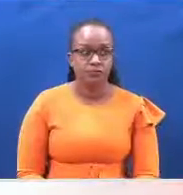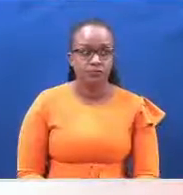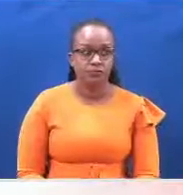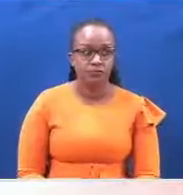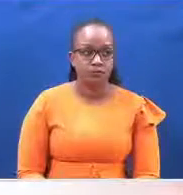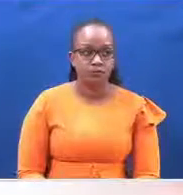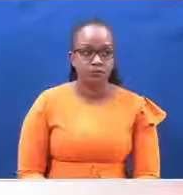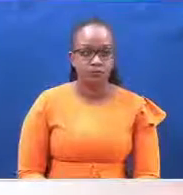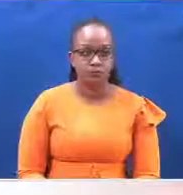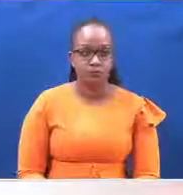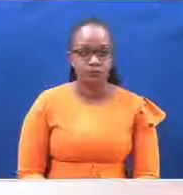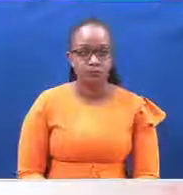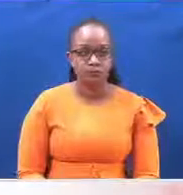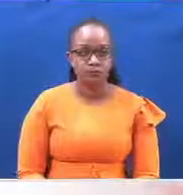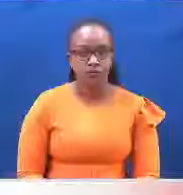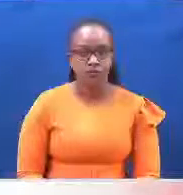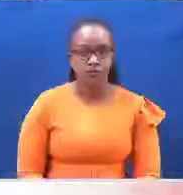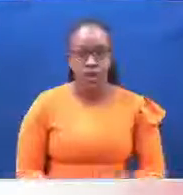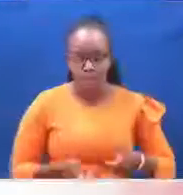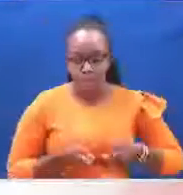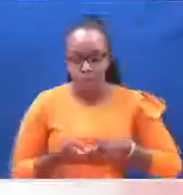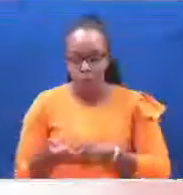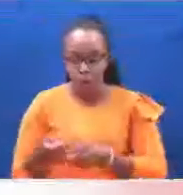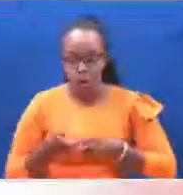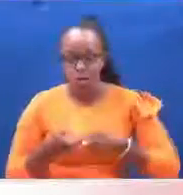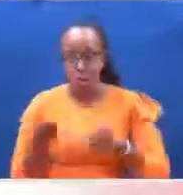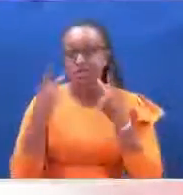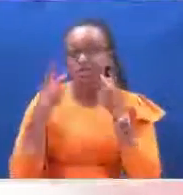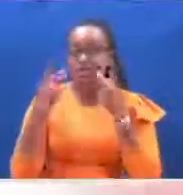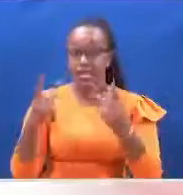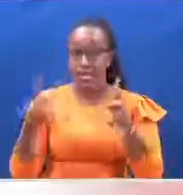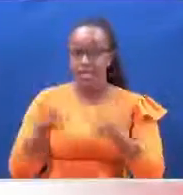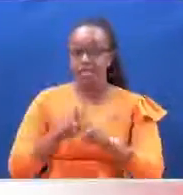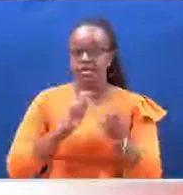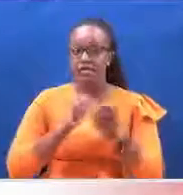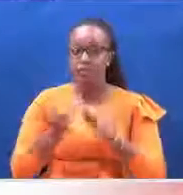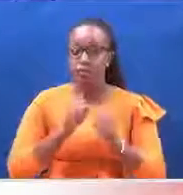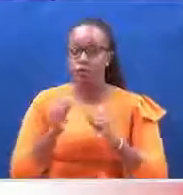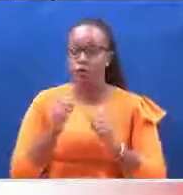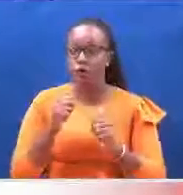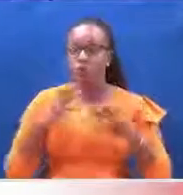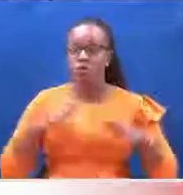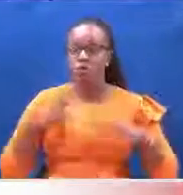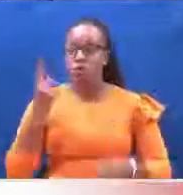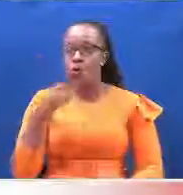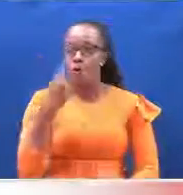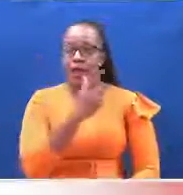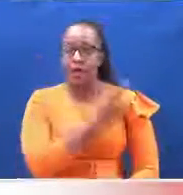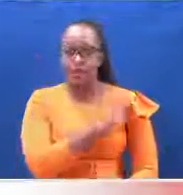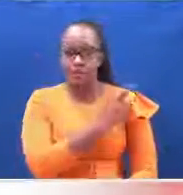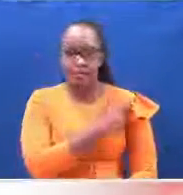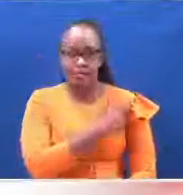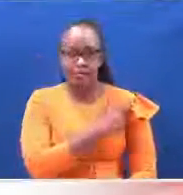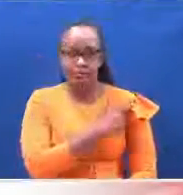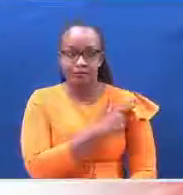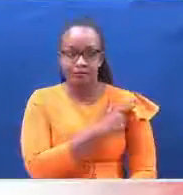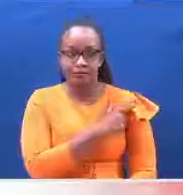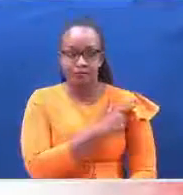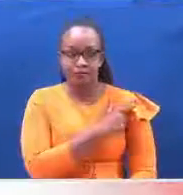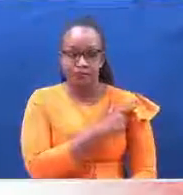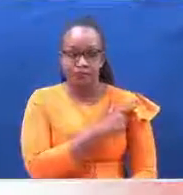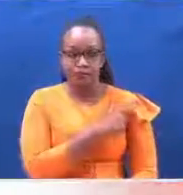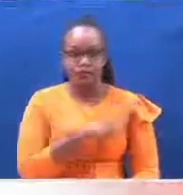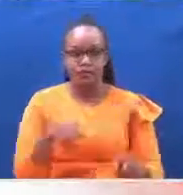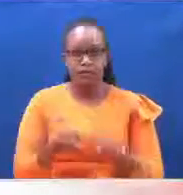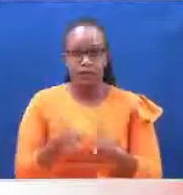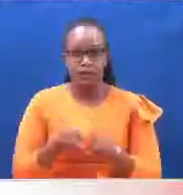It has always been considered the game of idlers, the pool tables game. To some, it is termed as the game of hustlers, the low-income